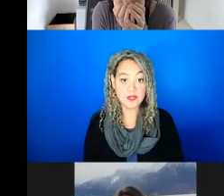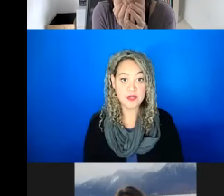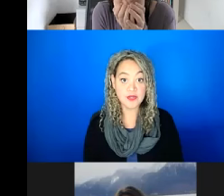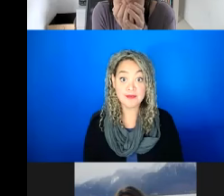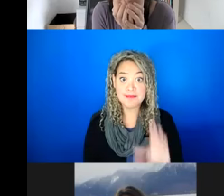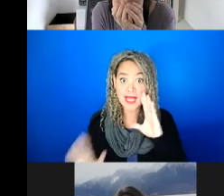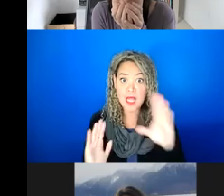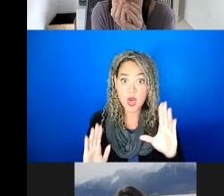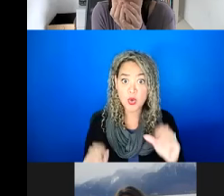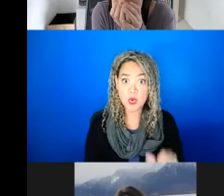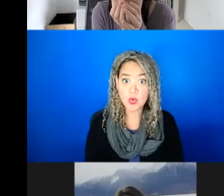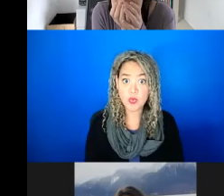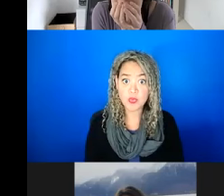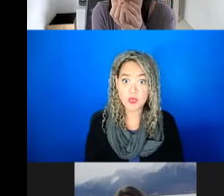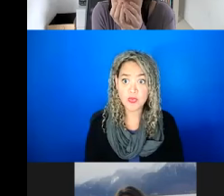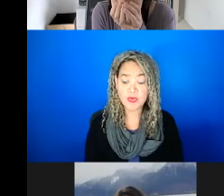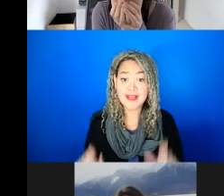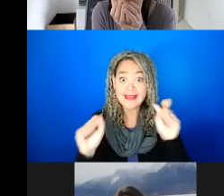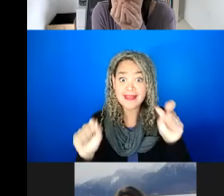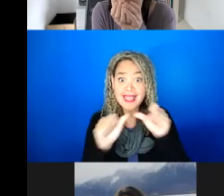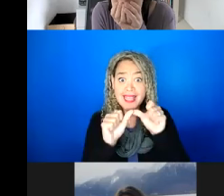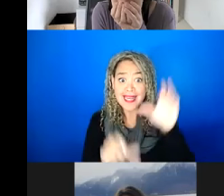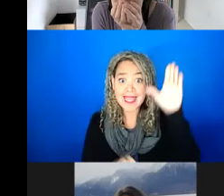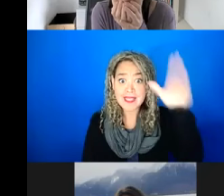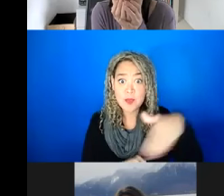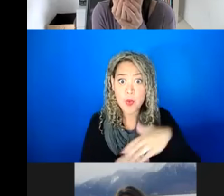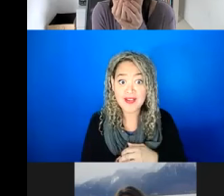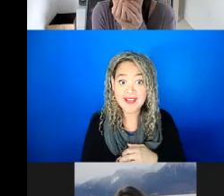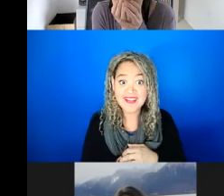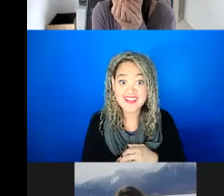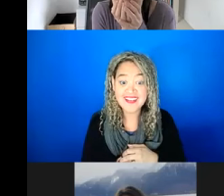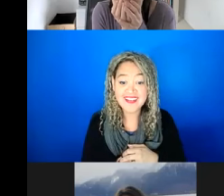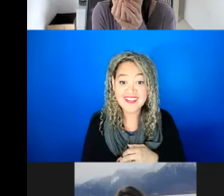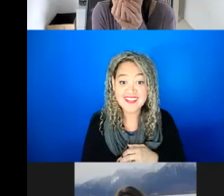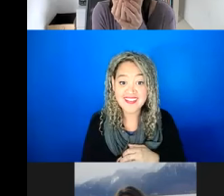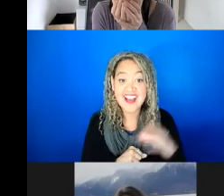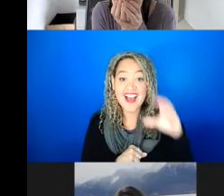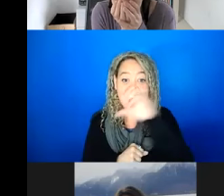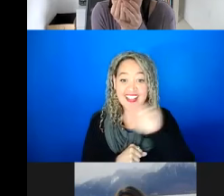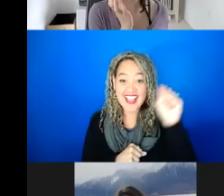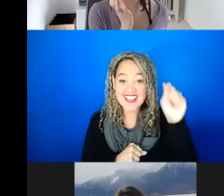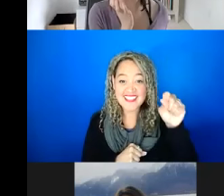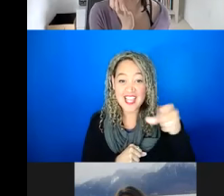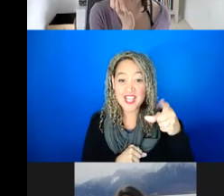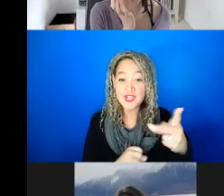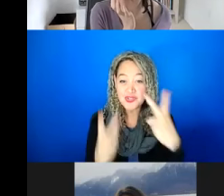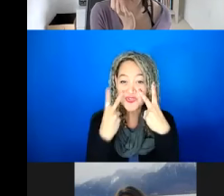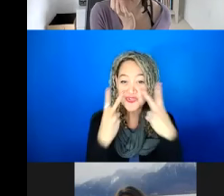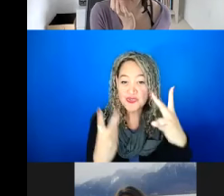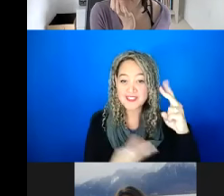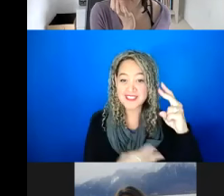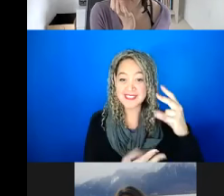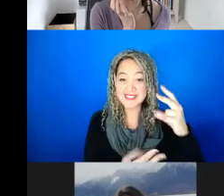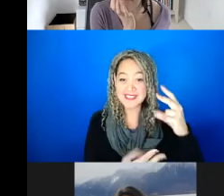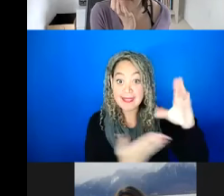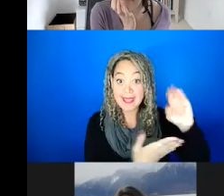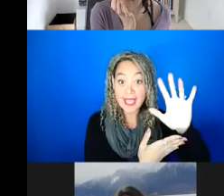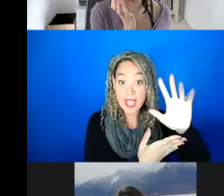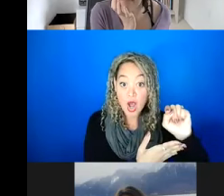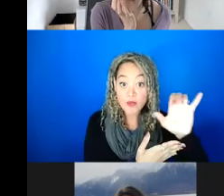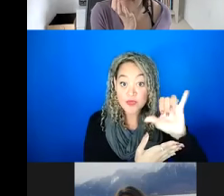Hello? Can I keep going? I guess so. When you see an object like this picture of a